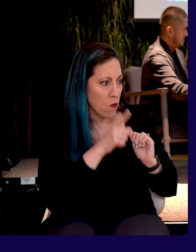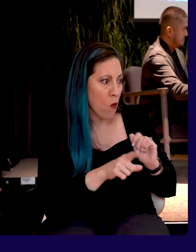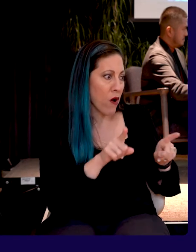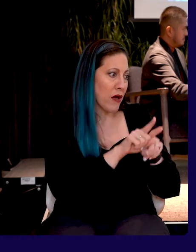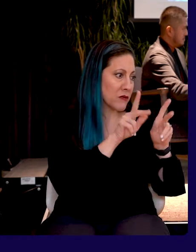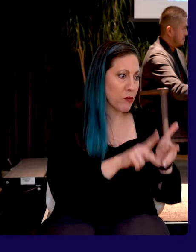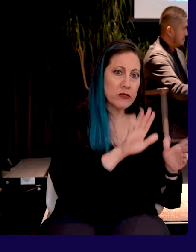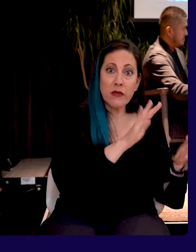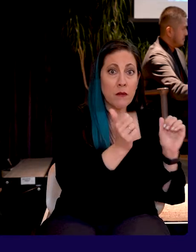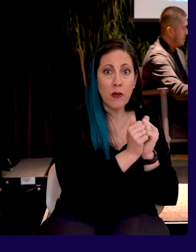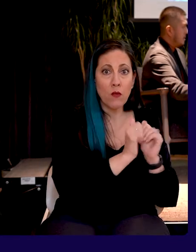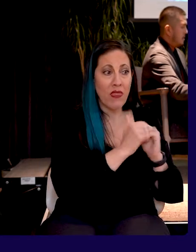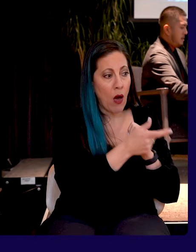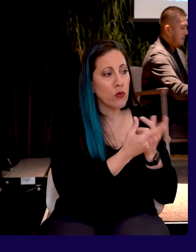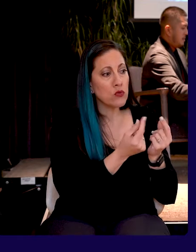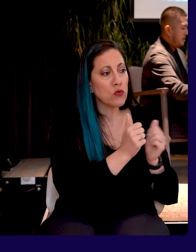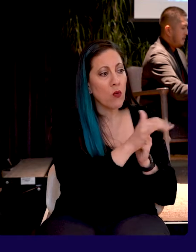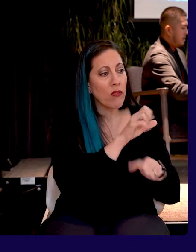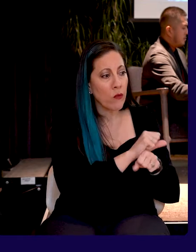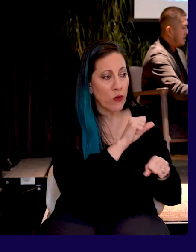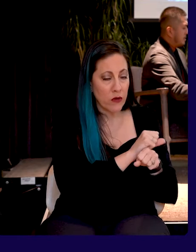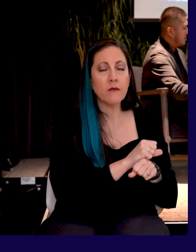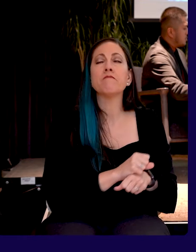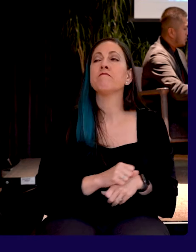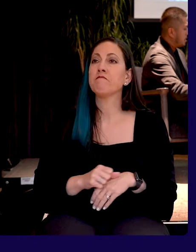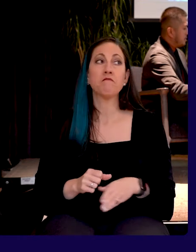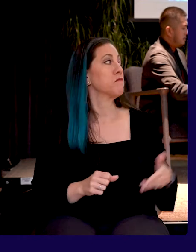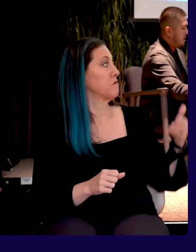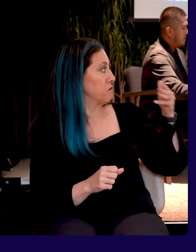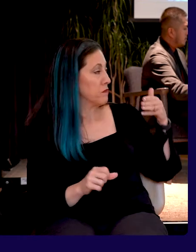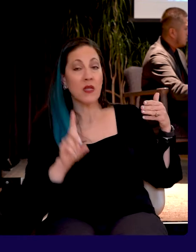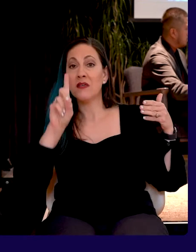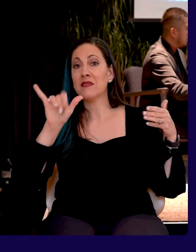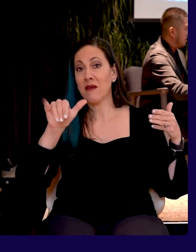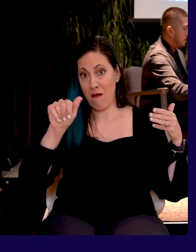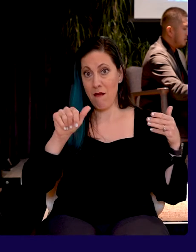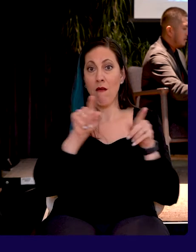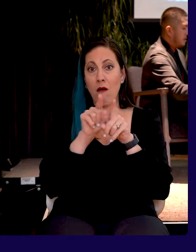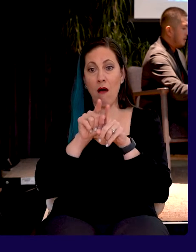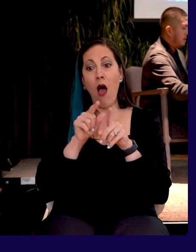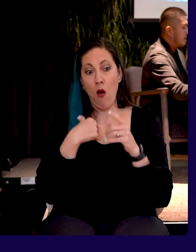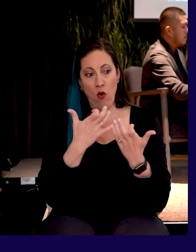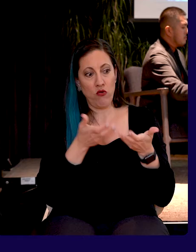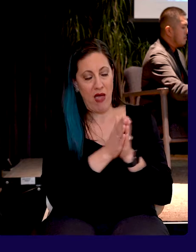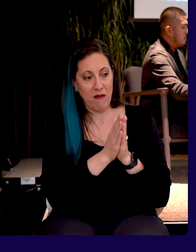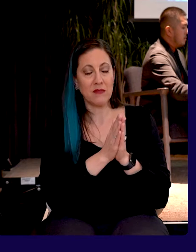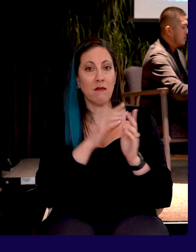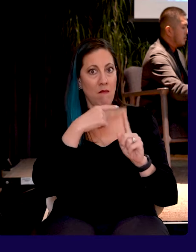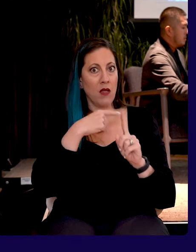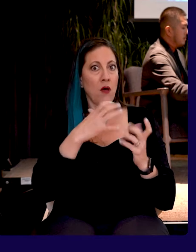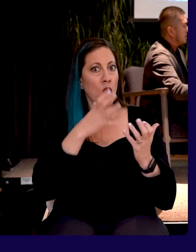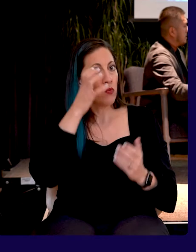employees completing a task. Now, Dia, I want to ask a similar question, but I'm also interested to hear, since a lot of your